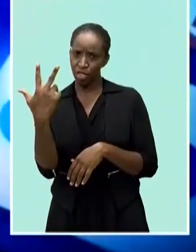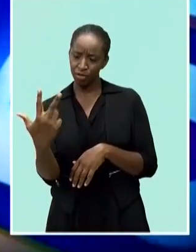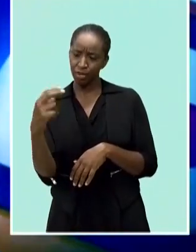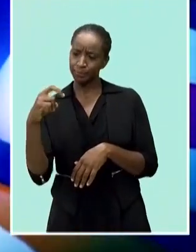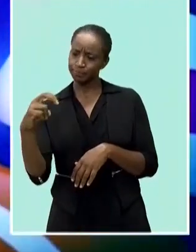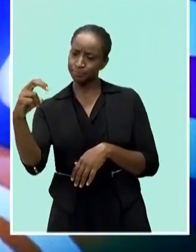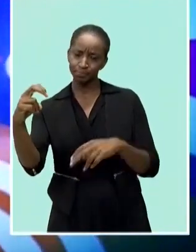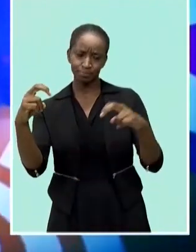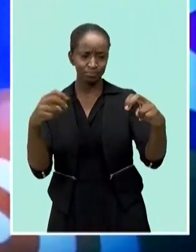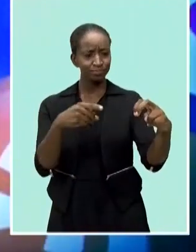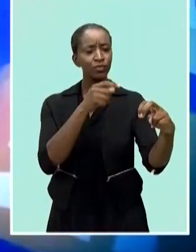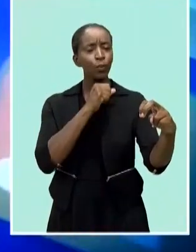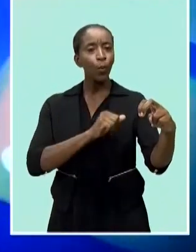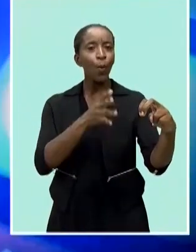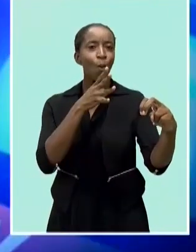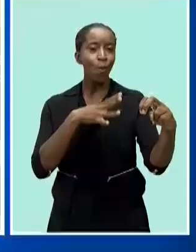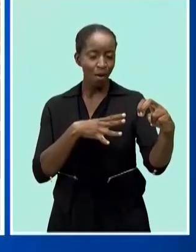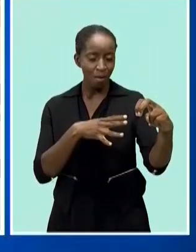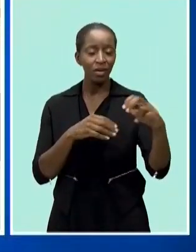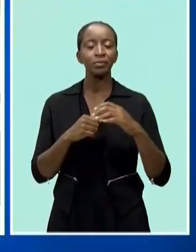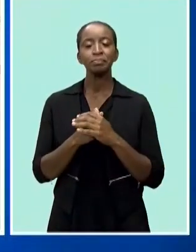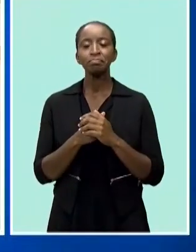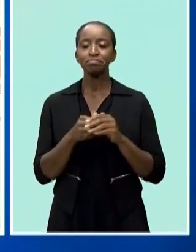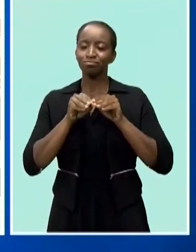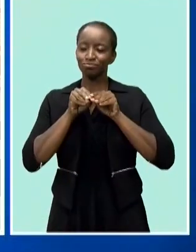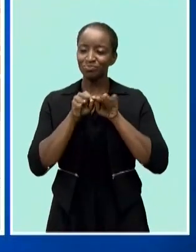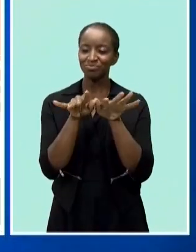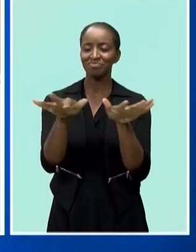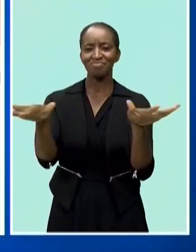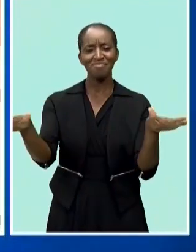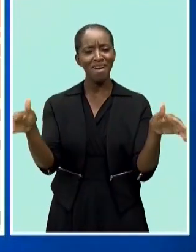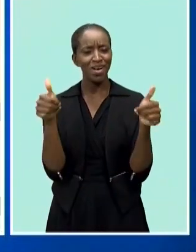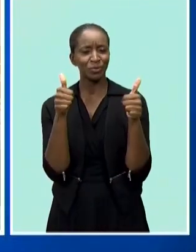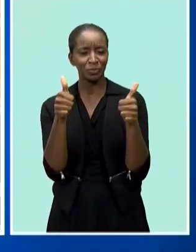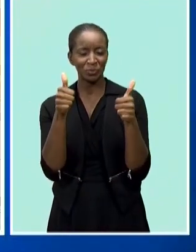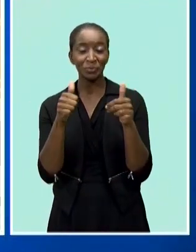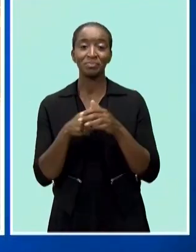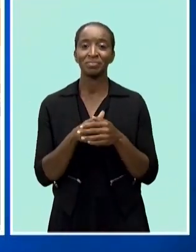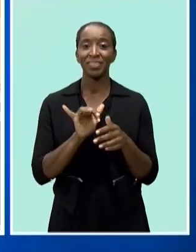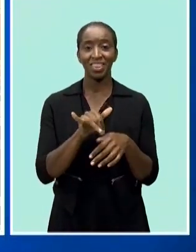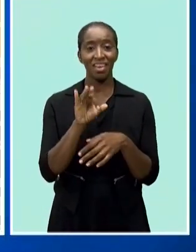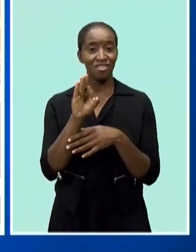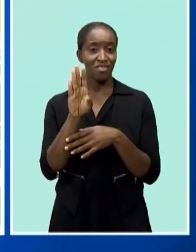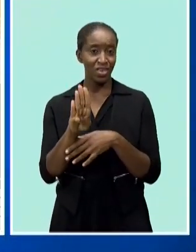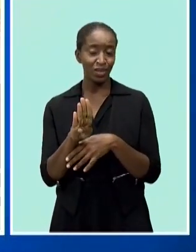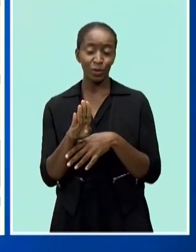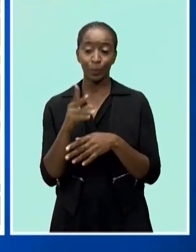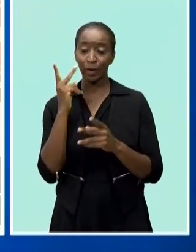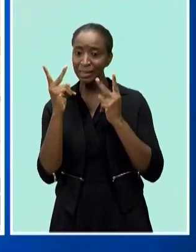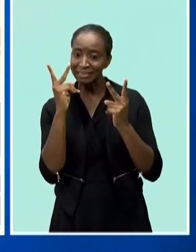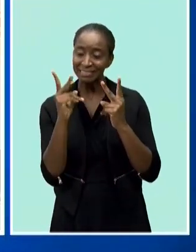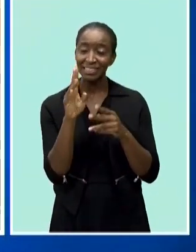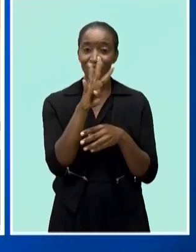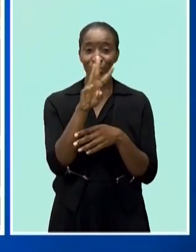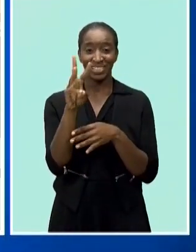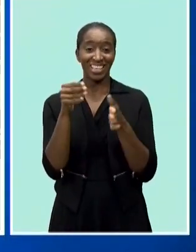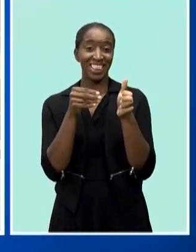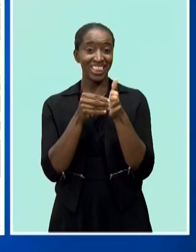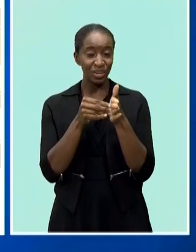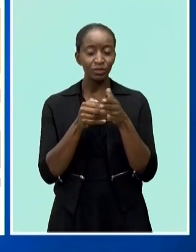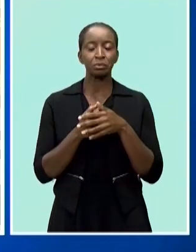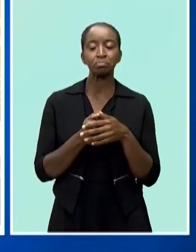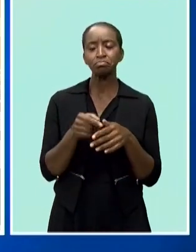viral for all the right reasons. In a Facebook post that has now been shared 46,000 times, Jamario Howard says while